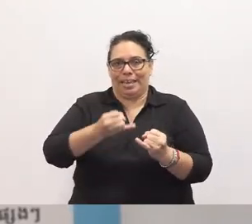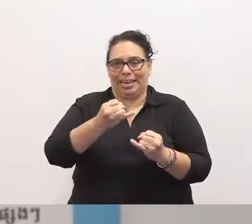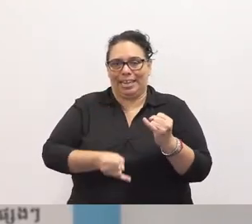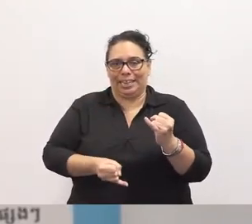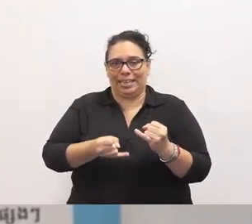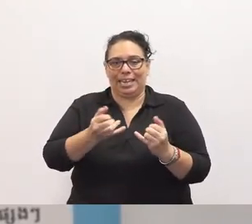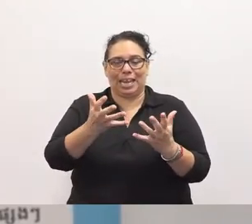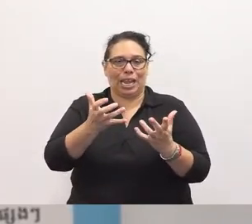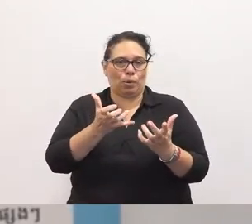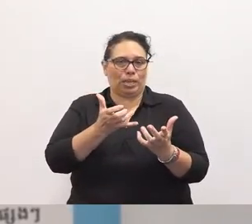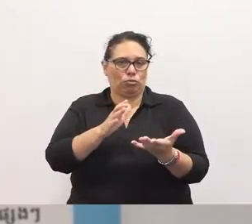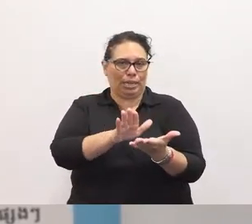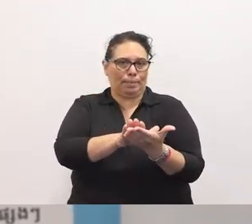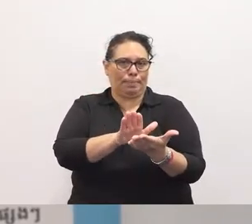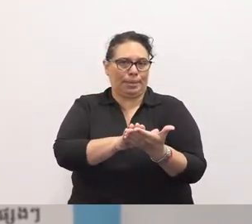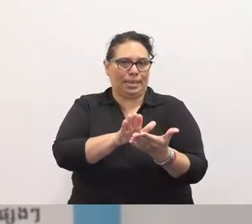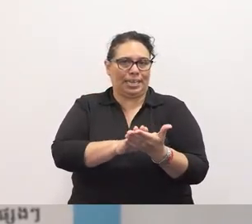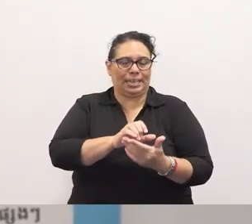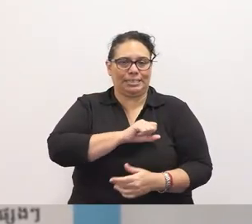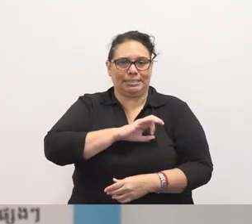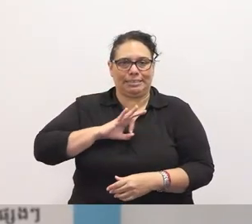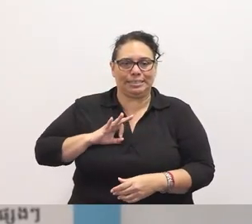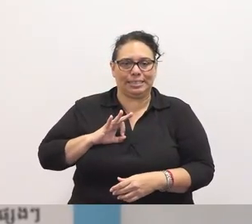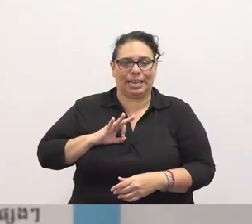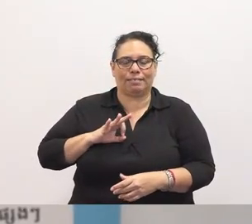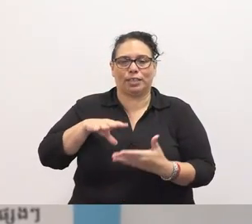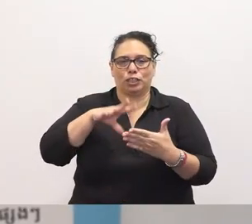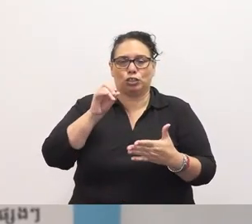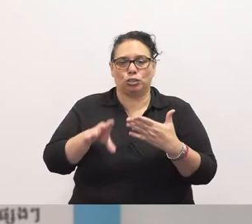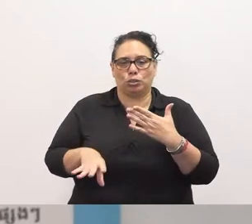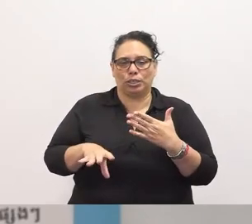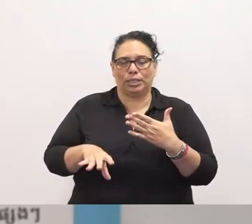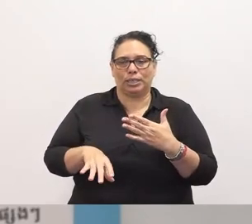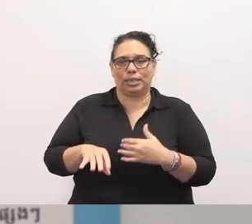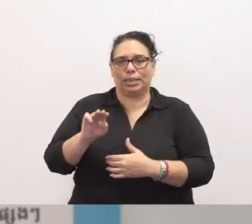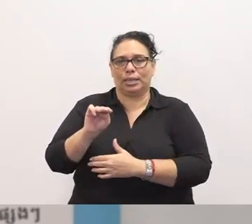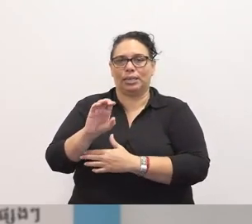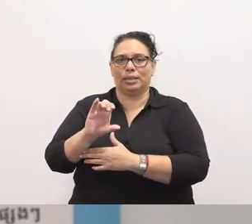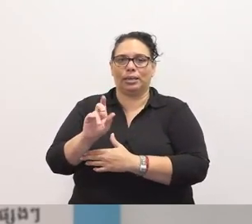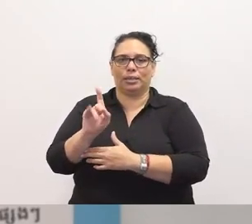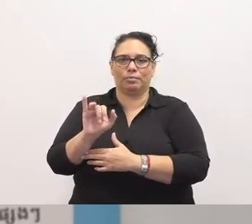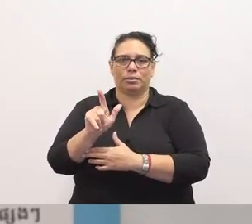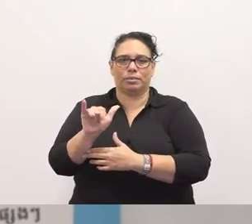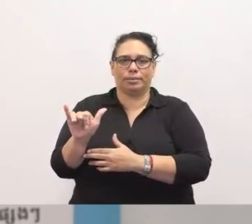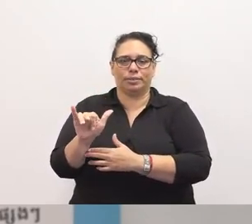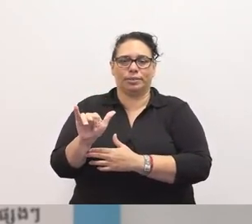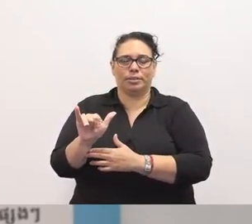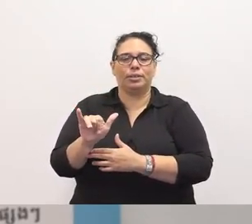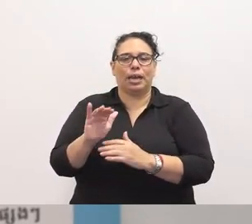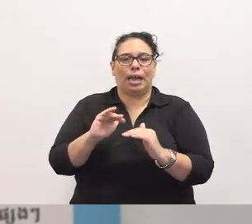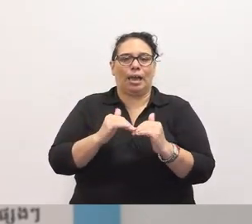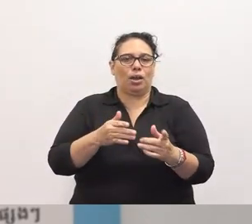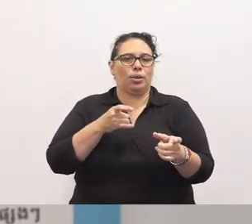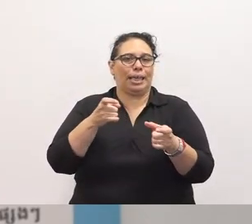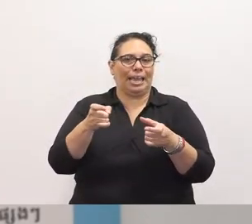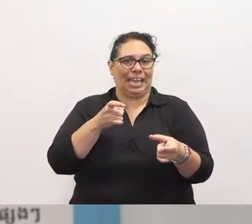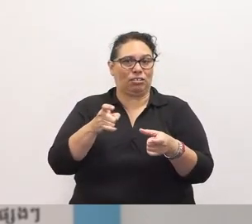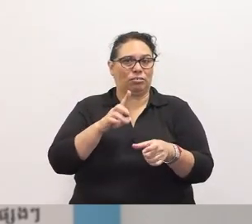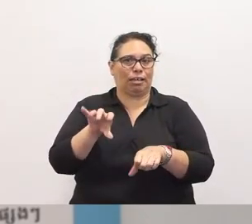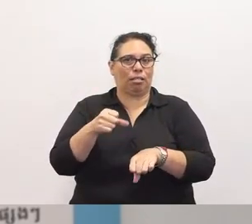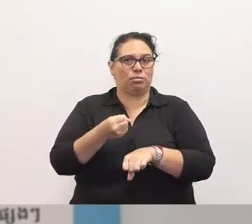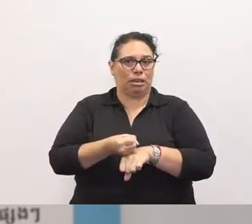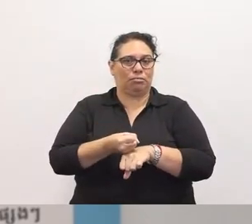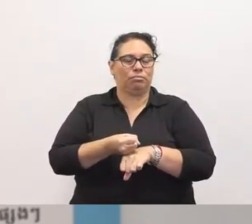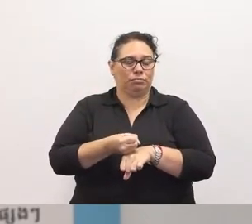to commend the faculty, the staff, and the students at McKinley Elementary School for the way they handled the lockdown